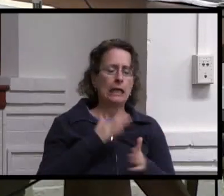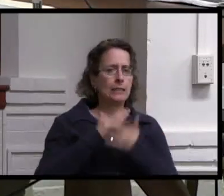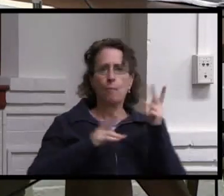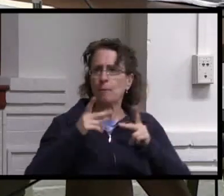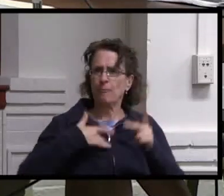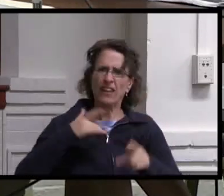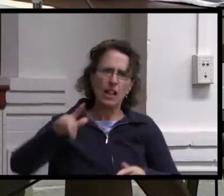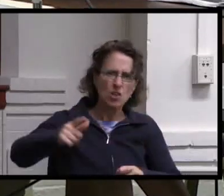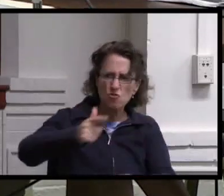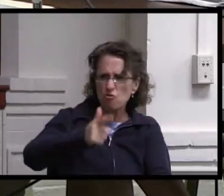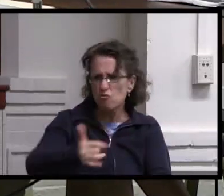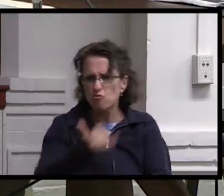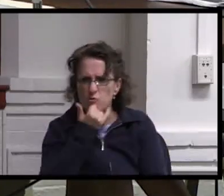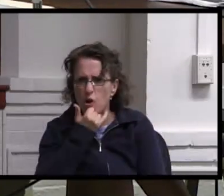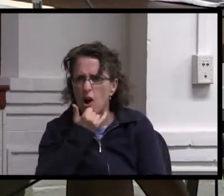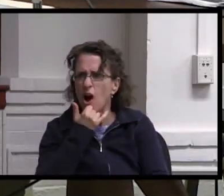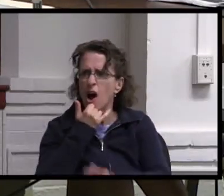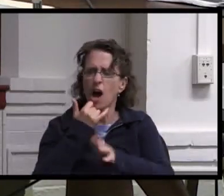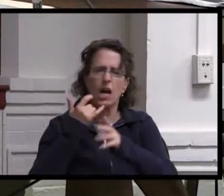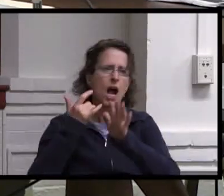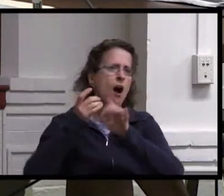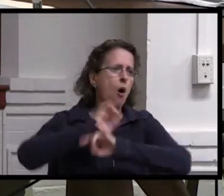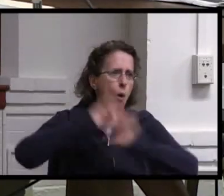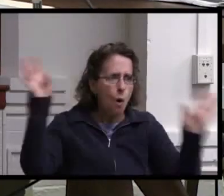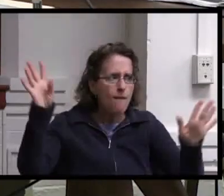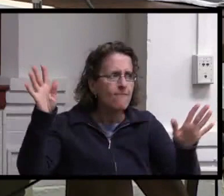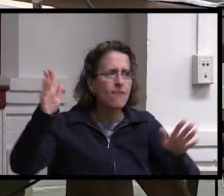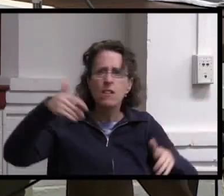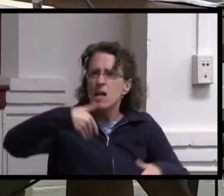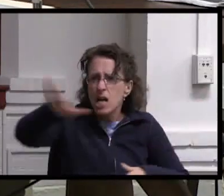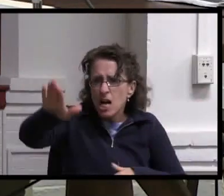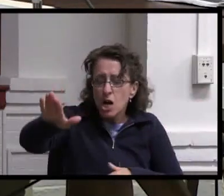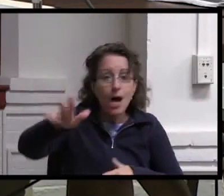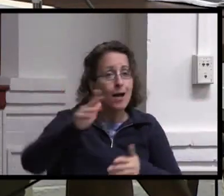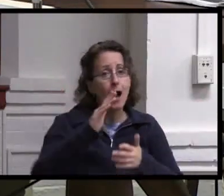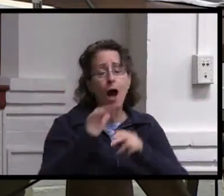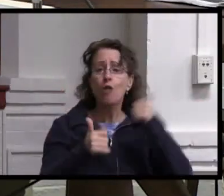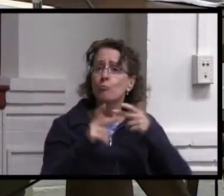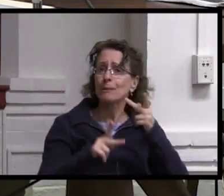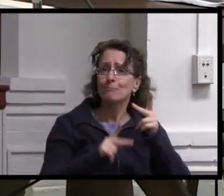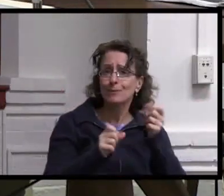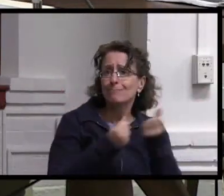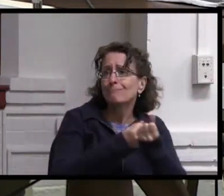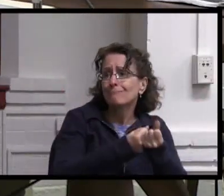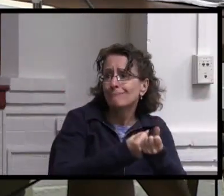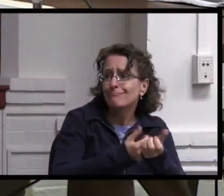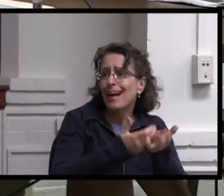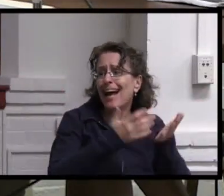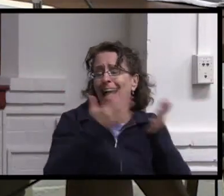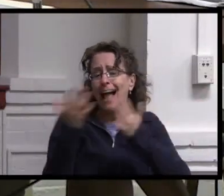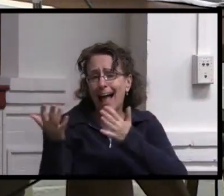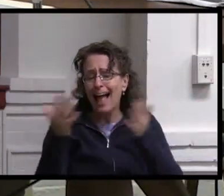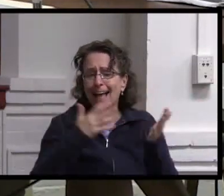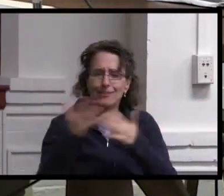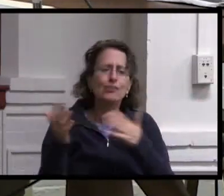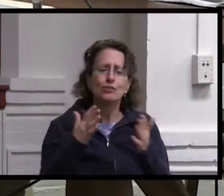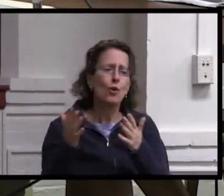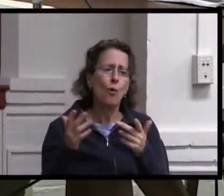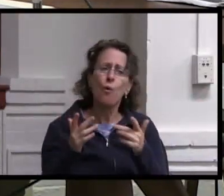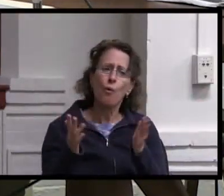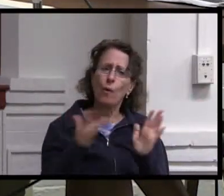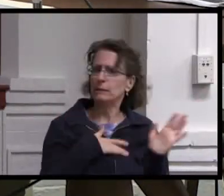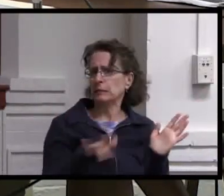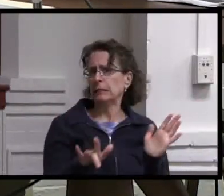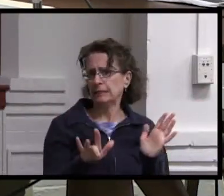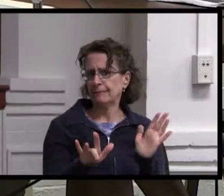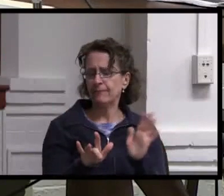And so that's one thing that we are beginning to do. And I'm going to let Josh and Chief Fitzgerald talk about some of